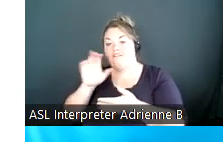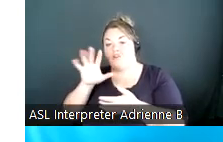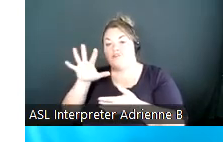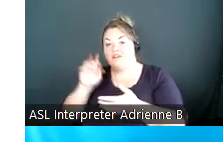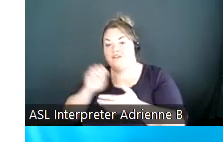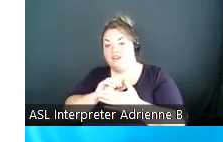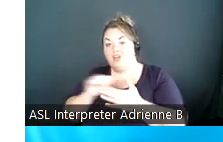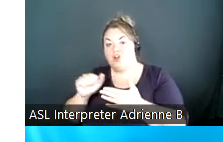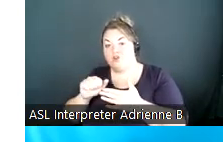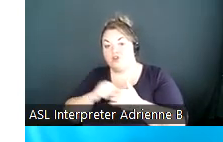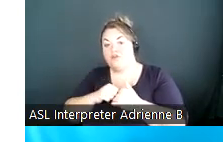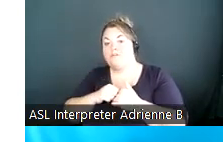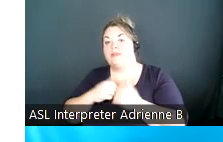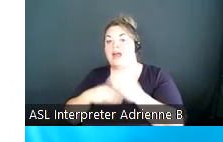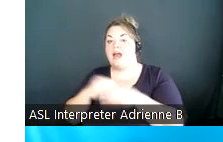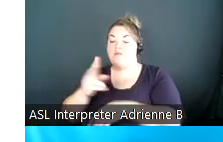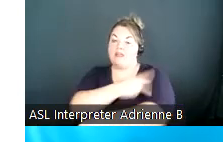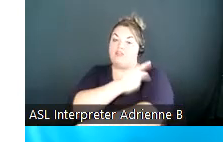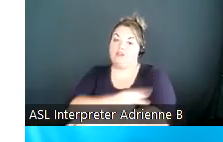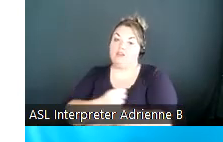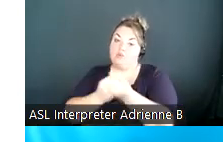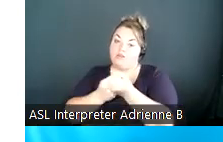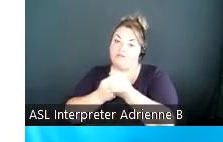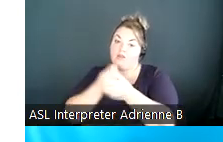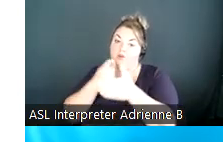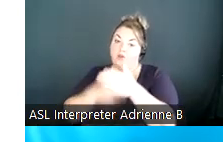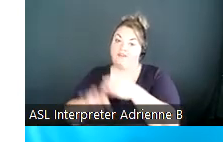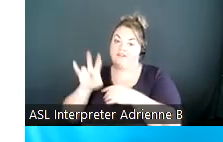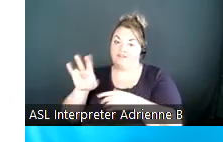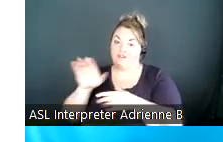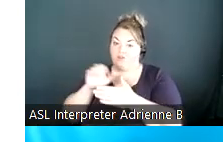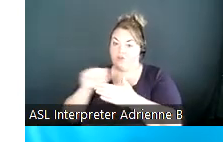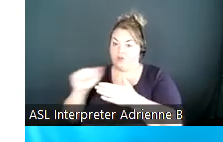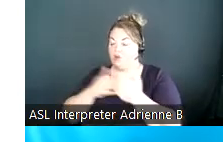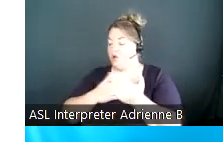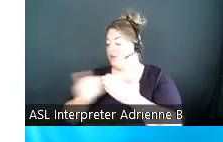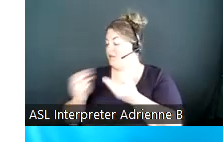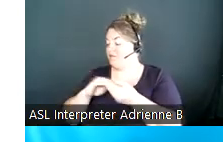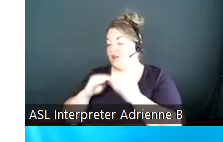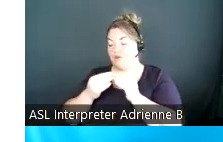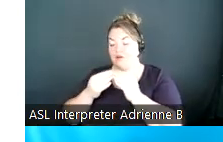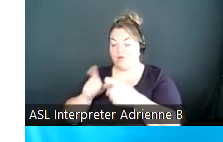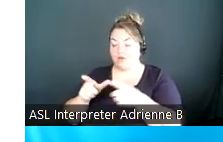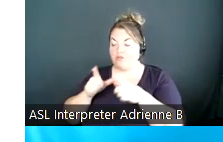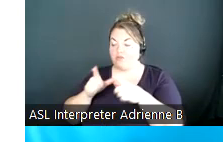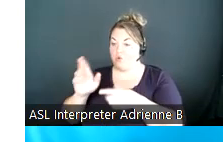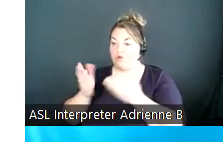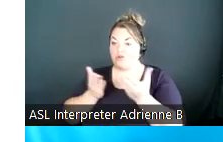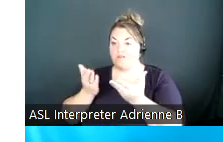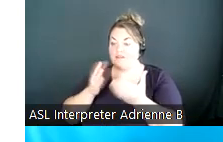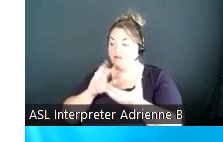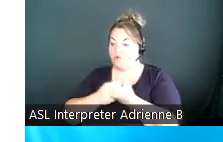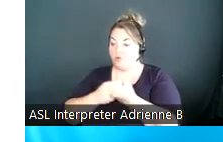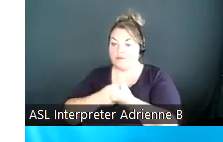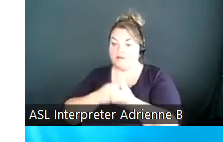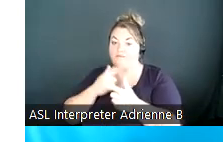$1,750, an outpatient endorsement costing $700, regardless of number of locations or service endorsements.